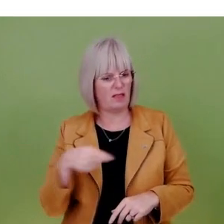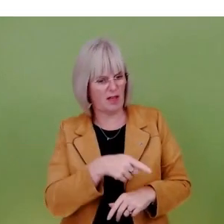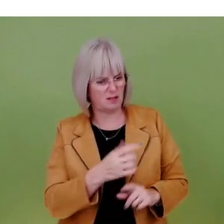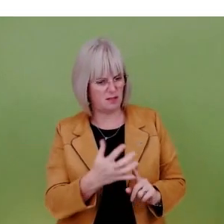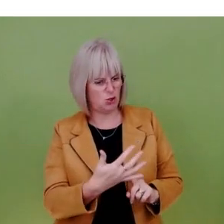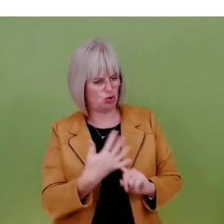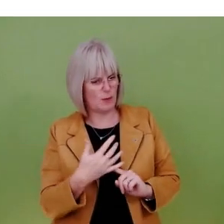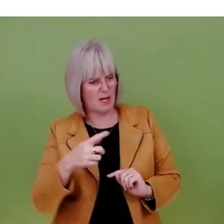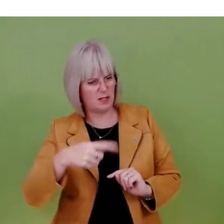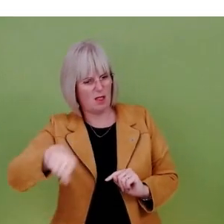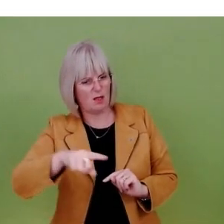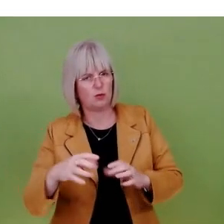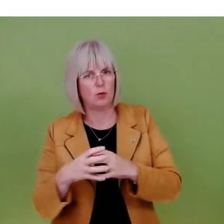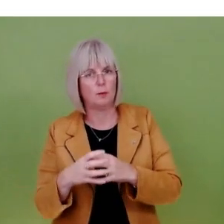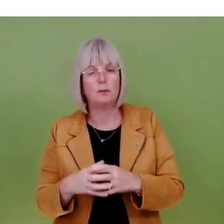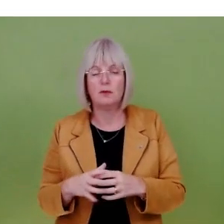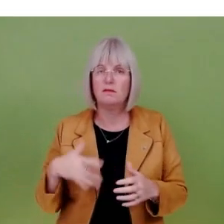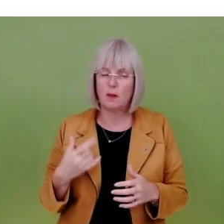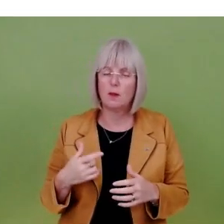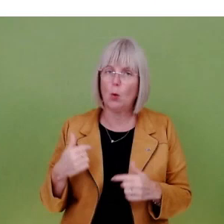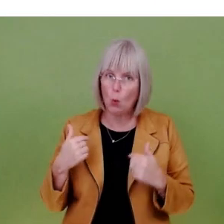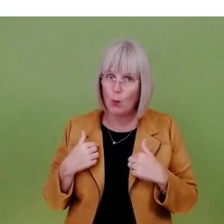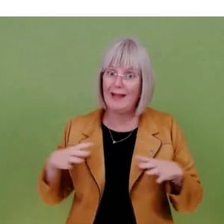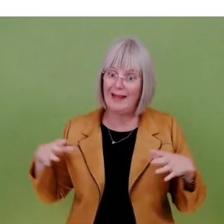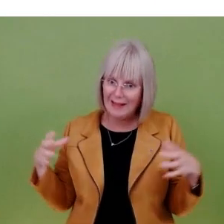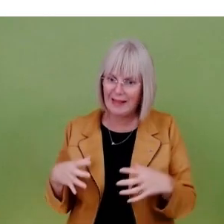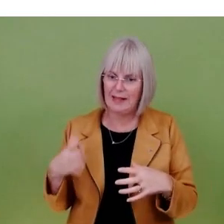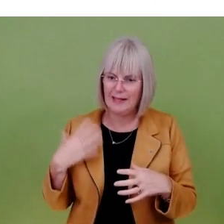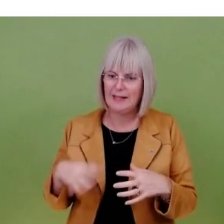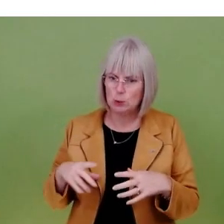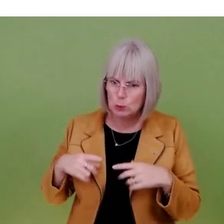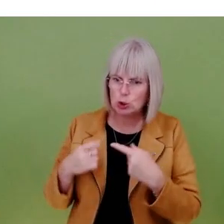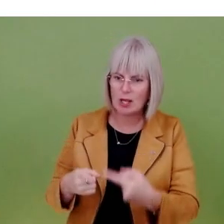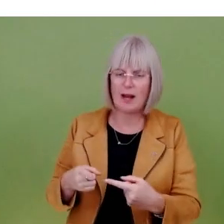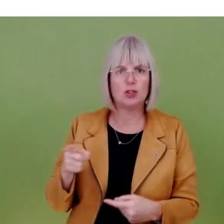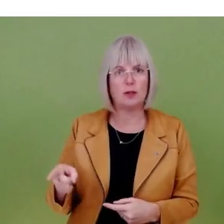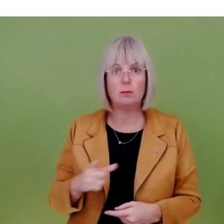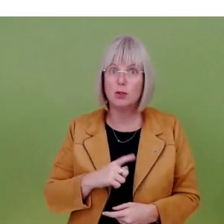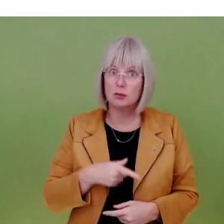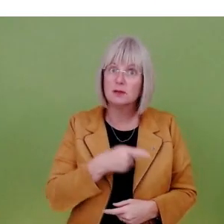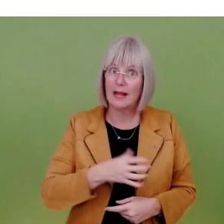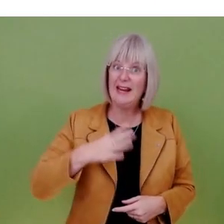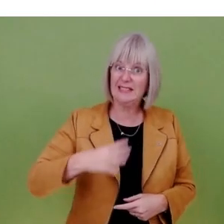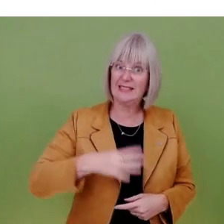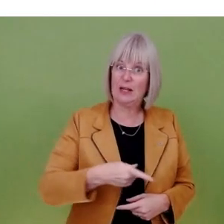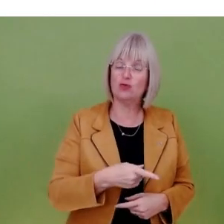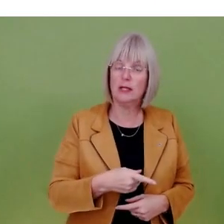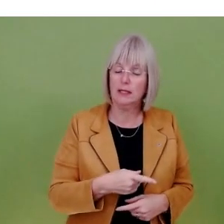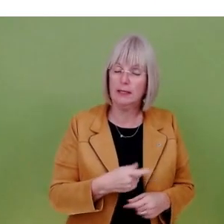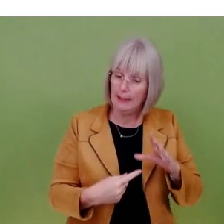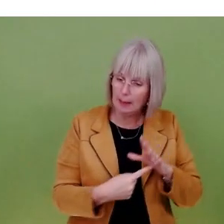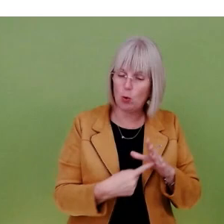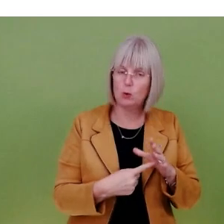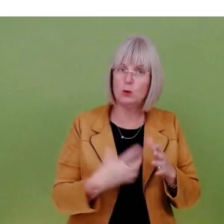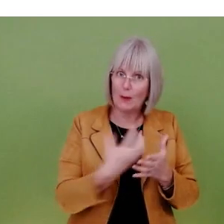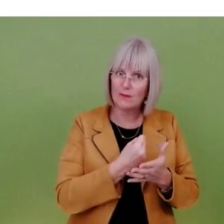all be joining together to challenge some of those sorts of narratives, because those things are necessary. They are a really important step. And